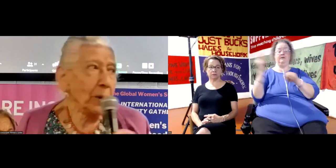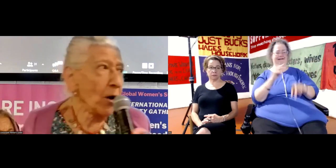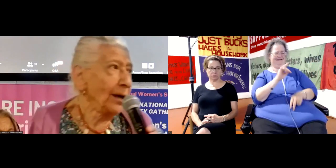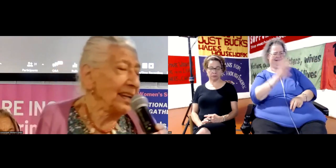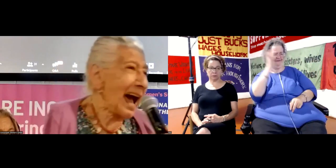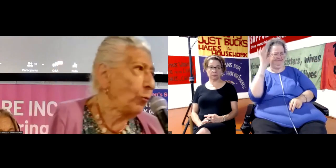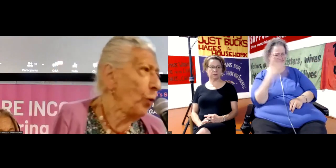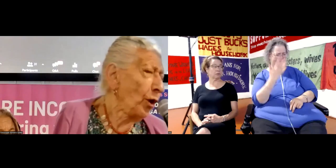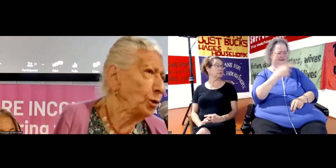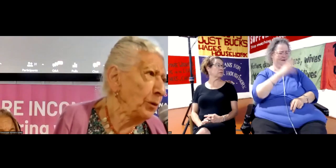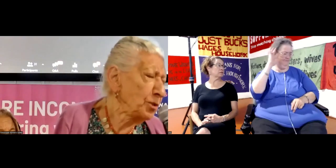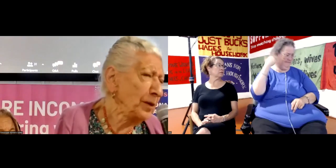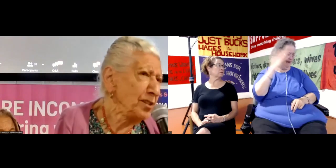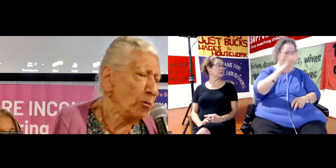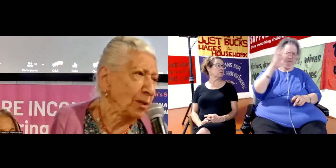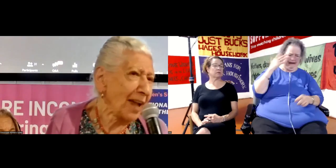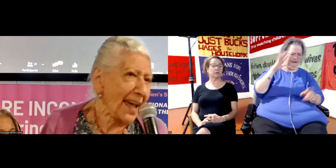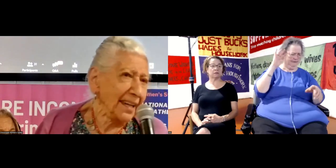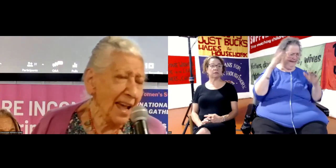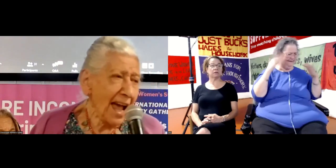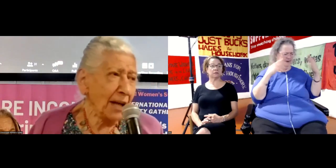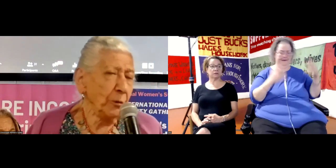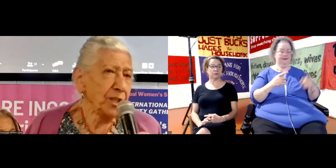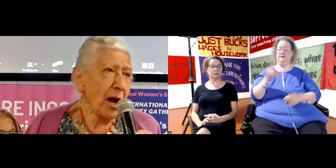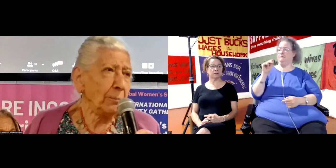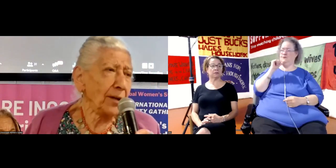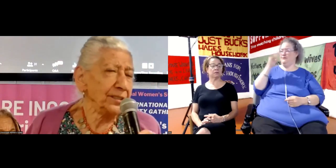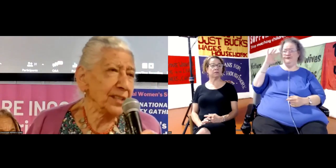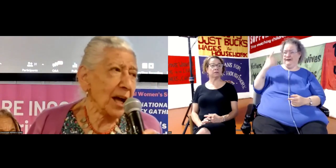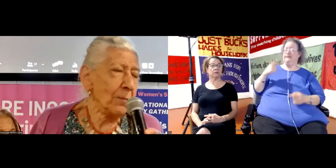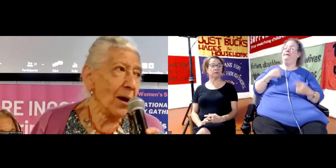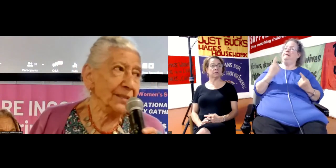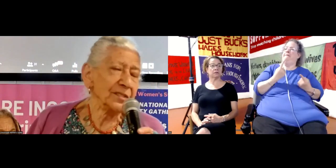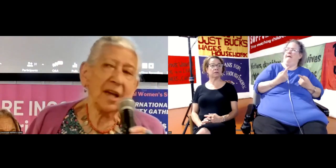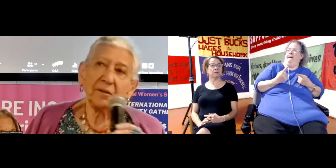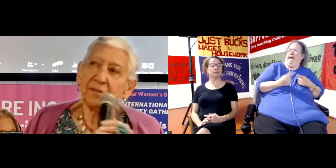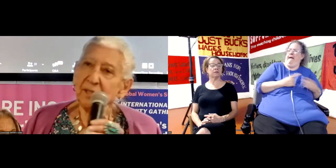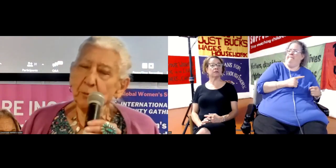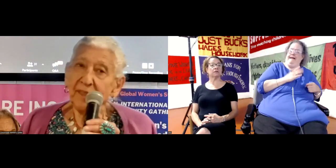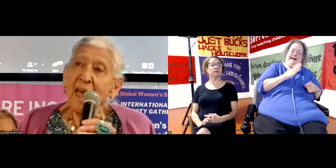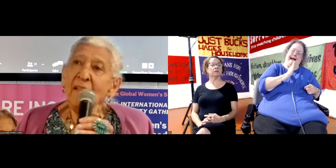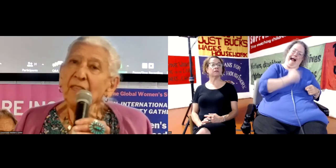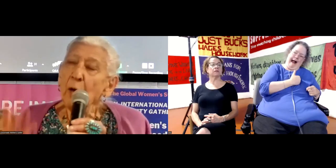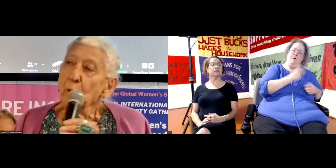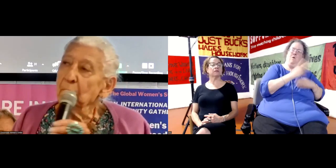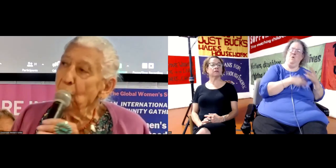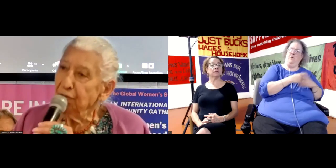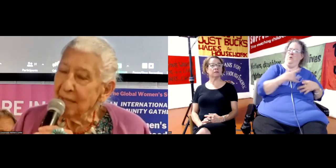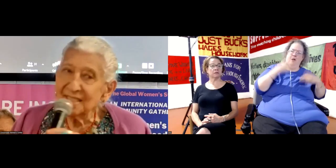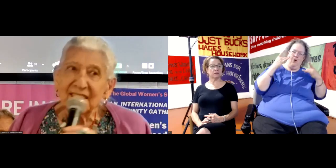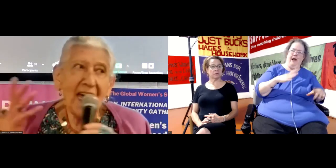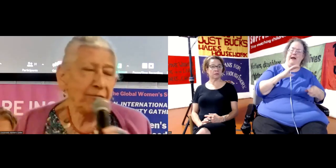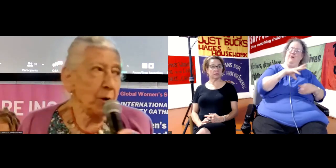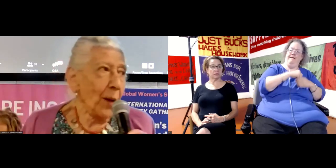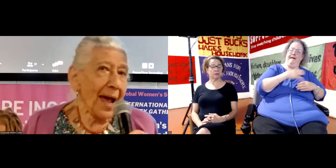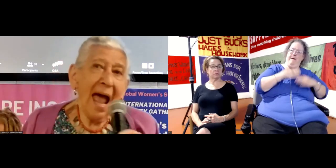else going on in our world which we don't like and which our bodies and our minds cannot deal with. There were